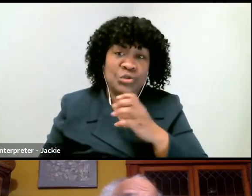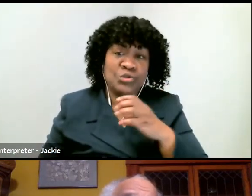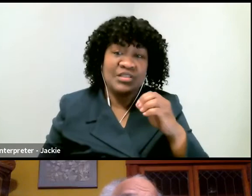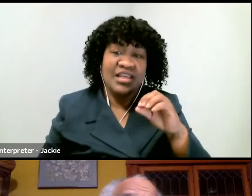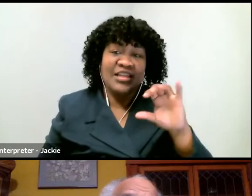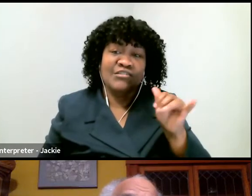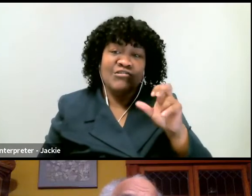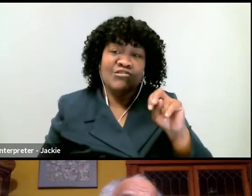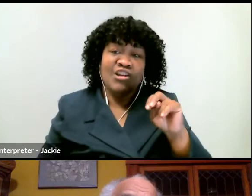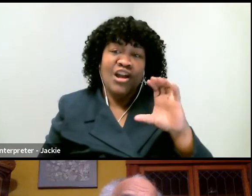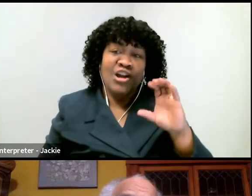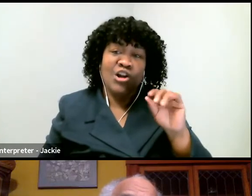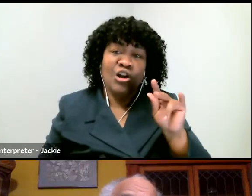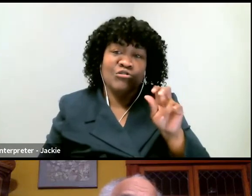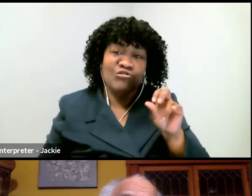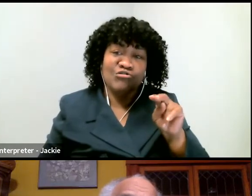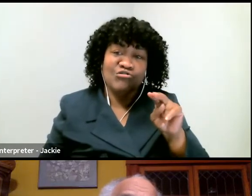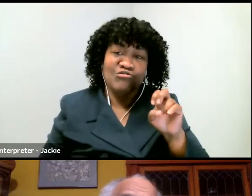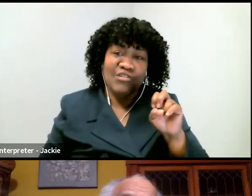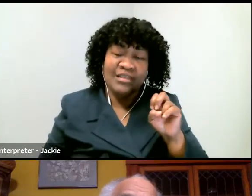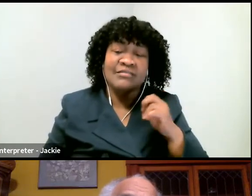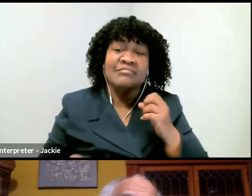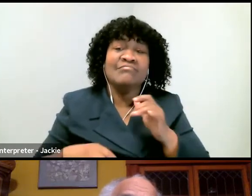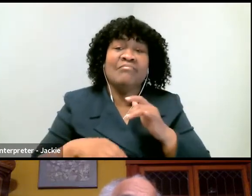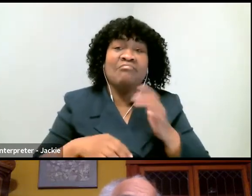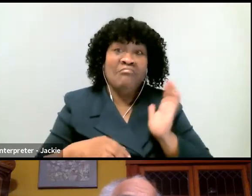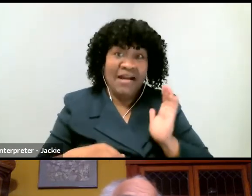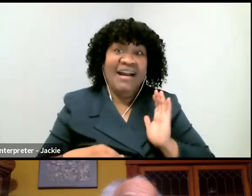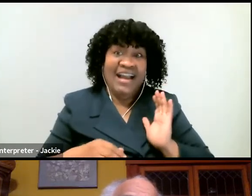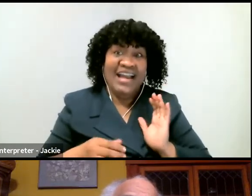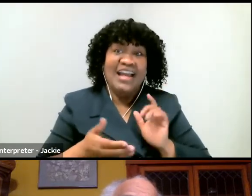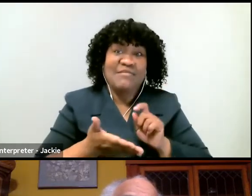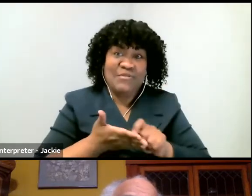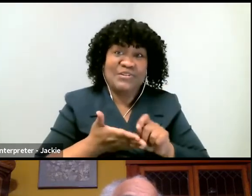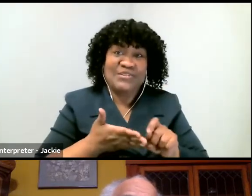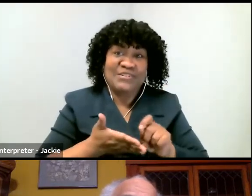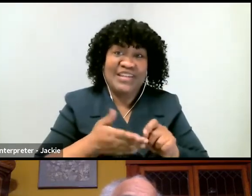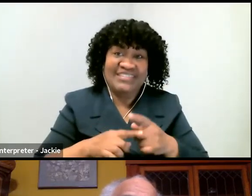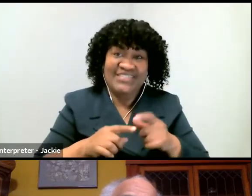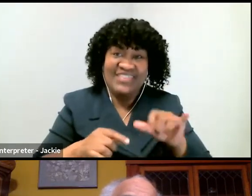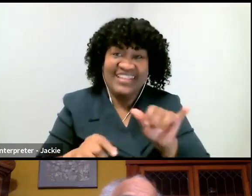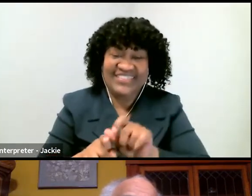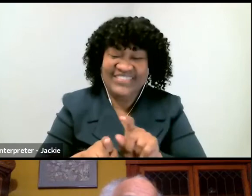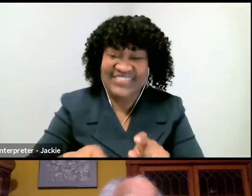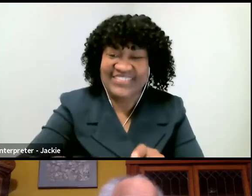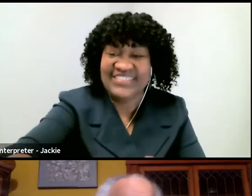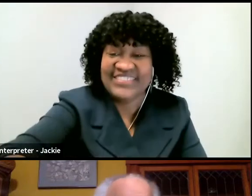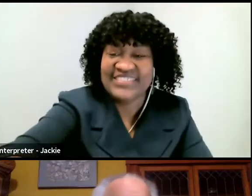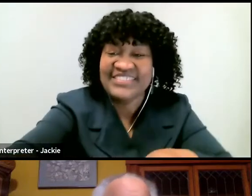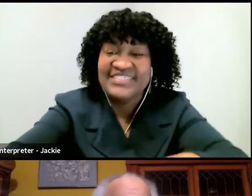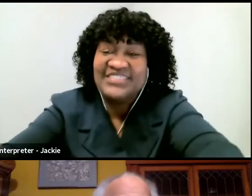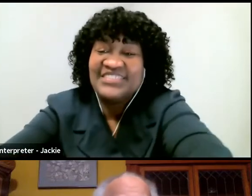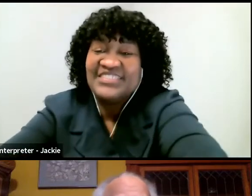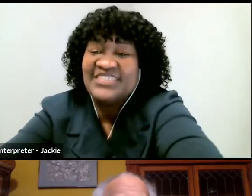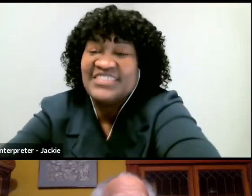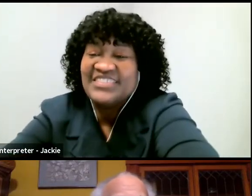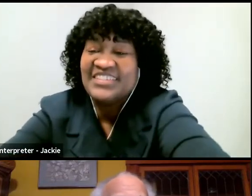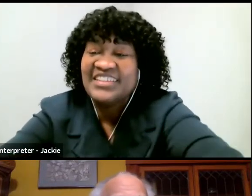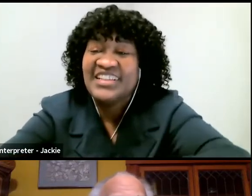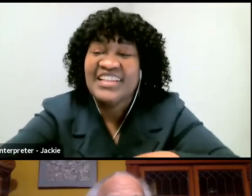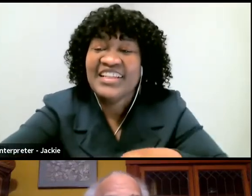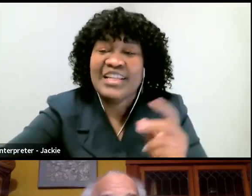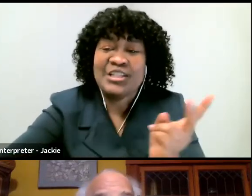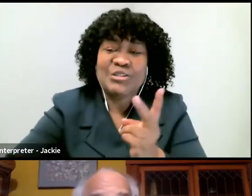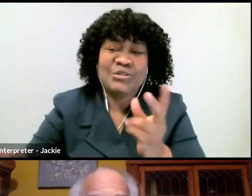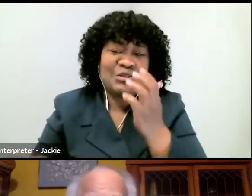how I got a lot of my early poetry written. So definitely can relate. So moving on, you two have known each